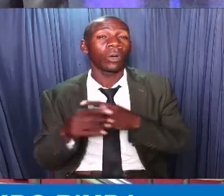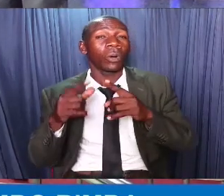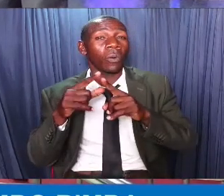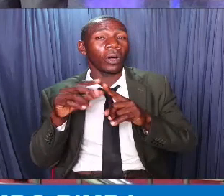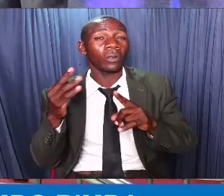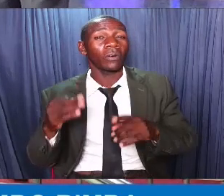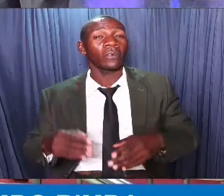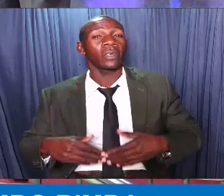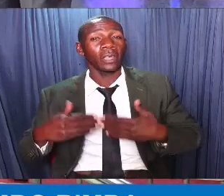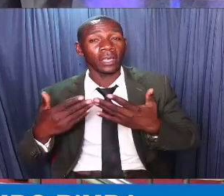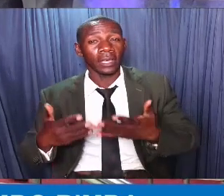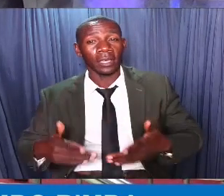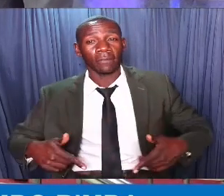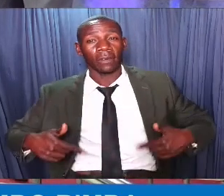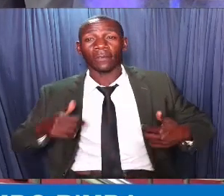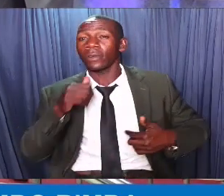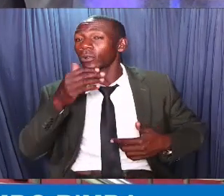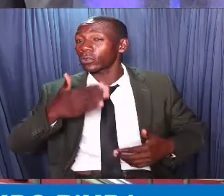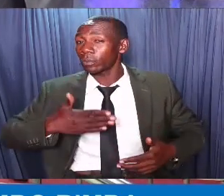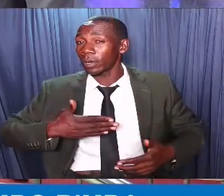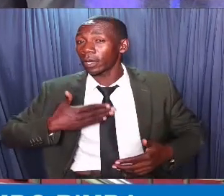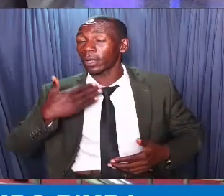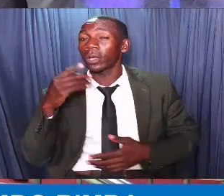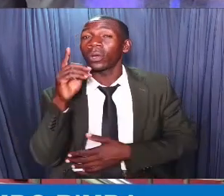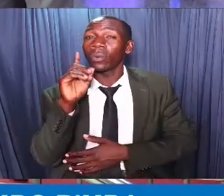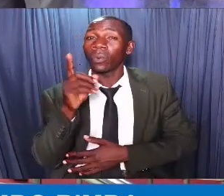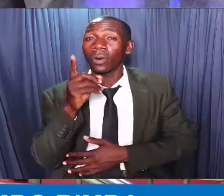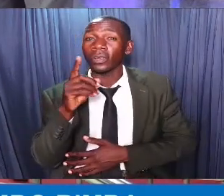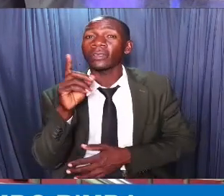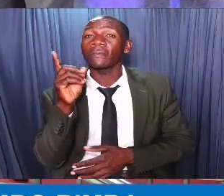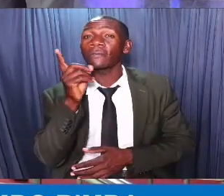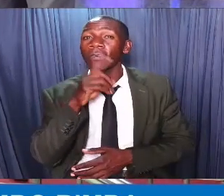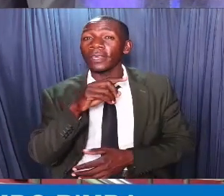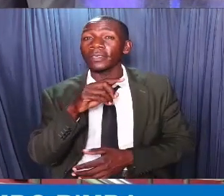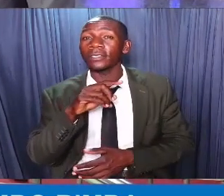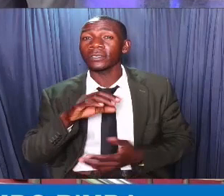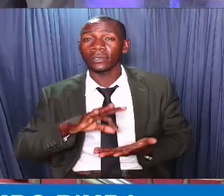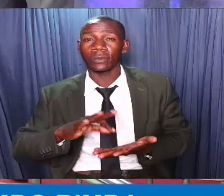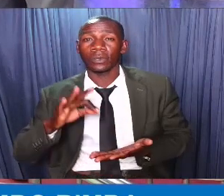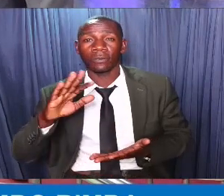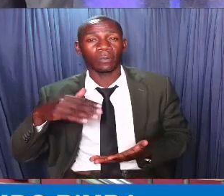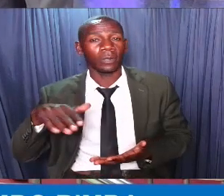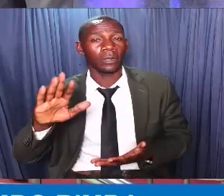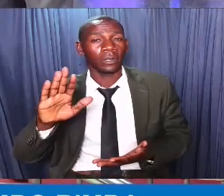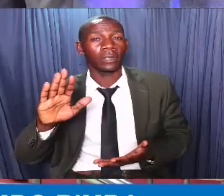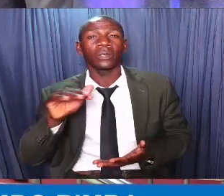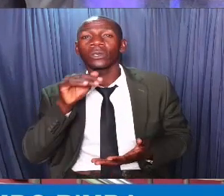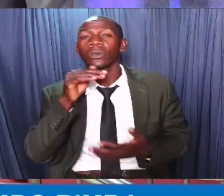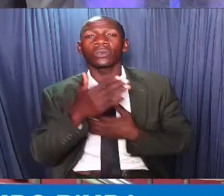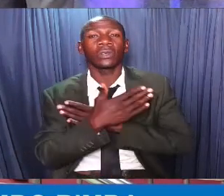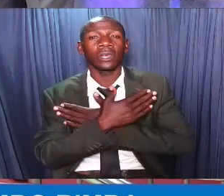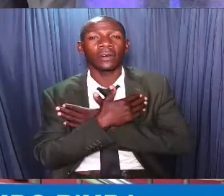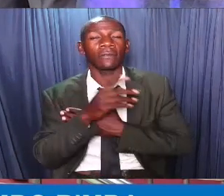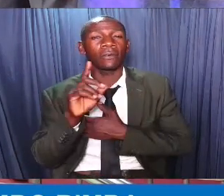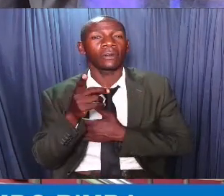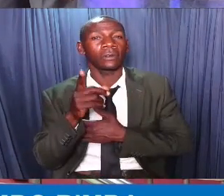litialo uzima silangu mimi. The word of God quickeneth. It's maonyo ndio yanaimarisha kiroho cha mtu. Warnings establish spiritual maonyo. However